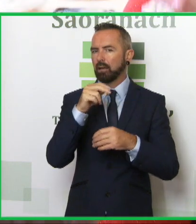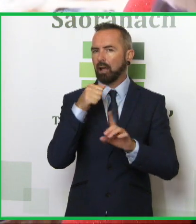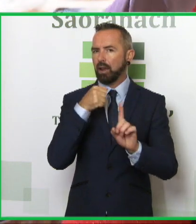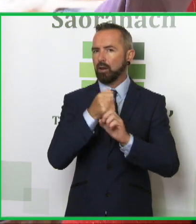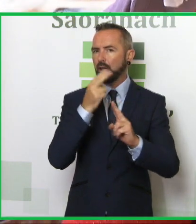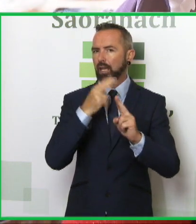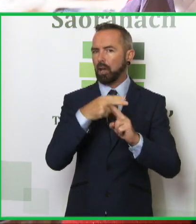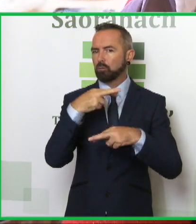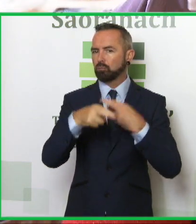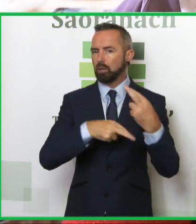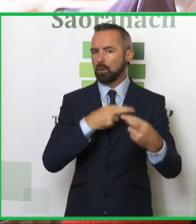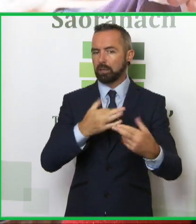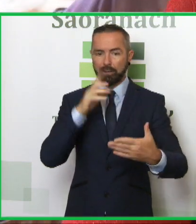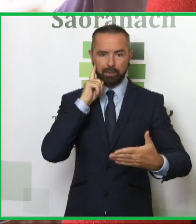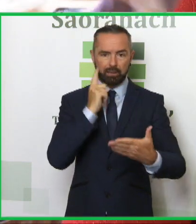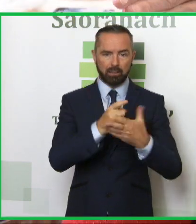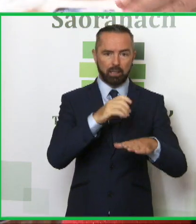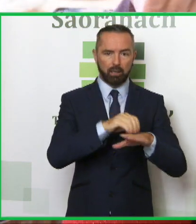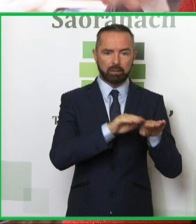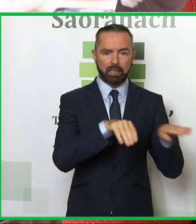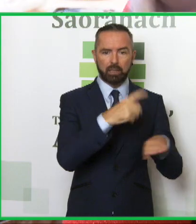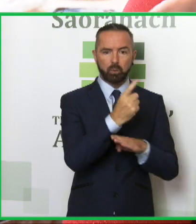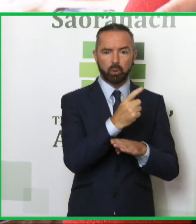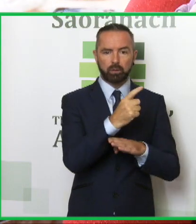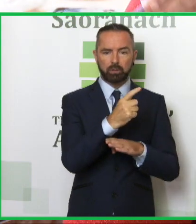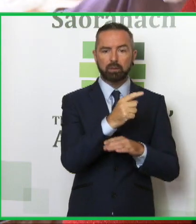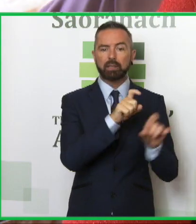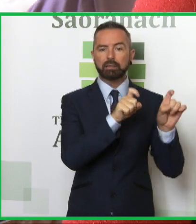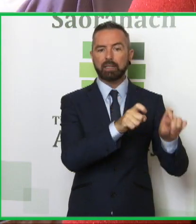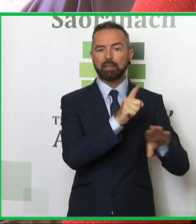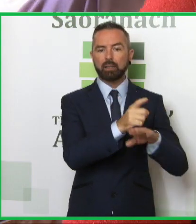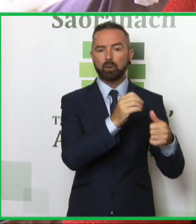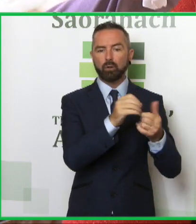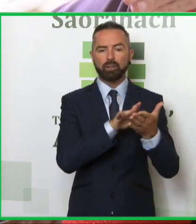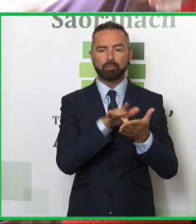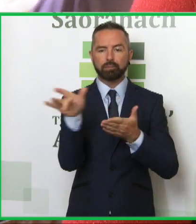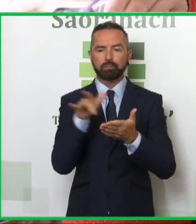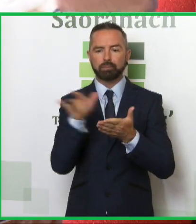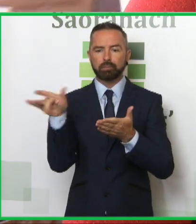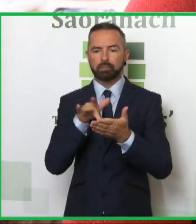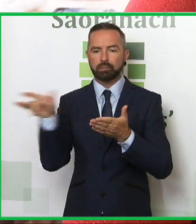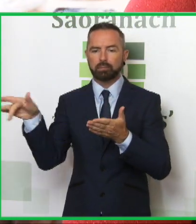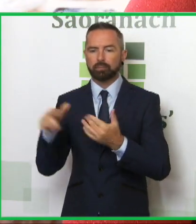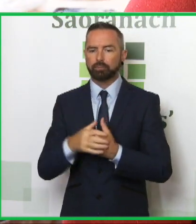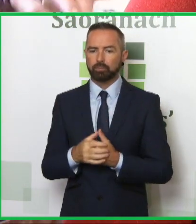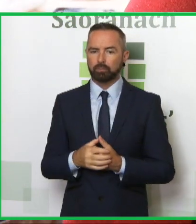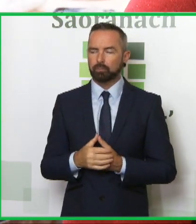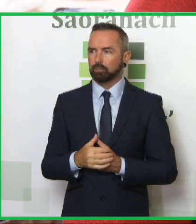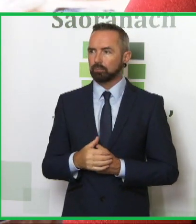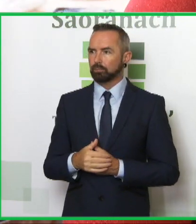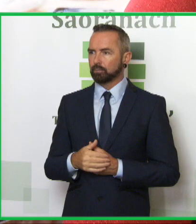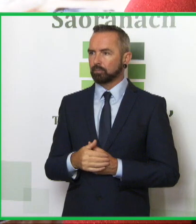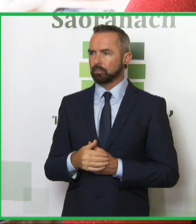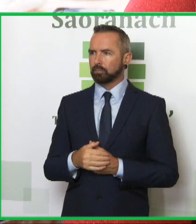like, if you decide on stage 1, it stays there and then goes to the next stages. This wasn't